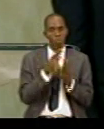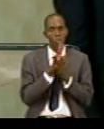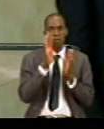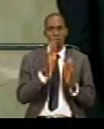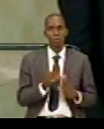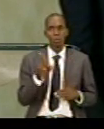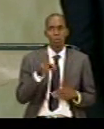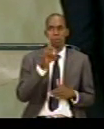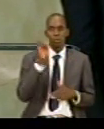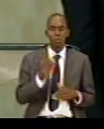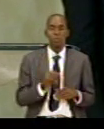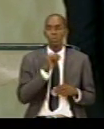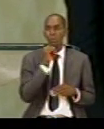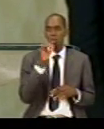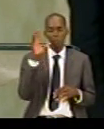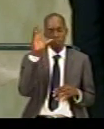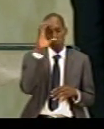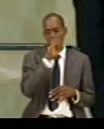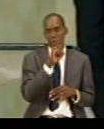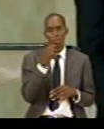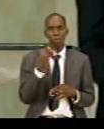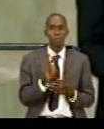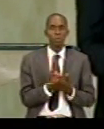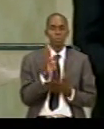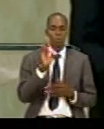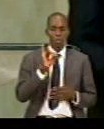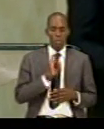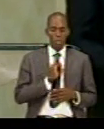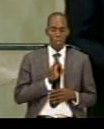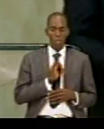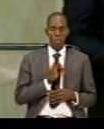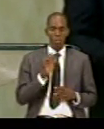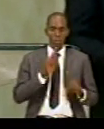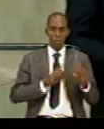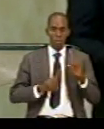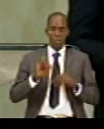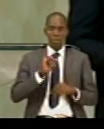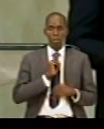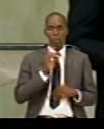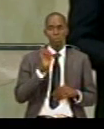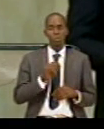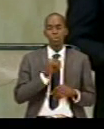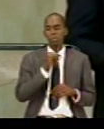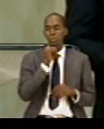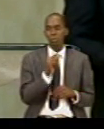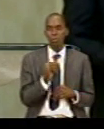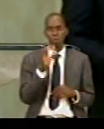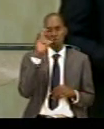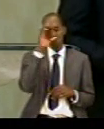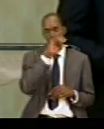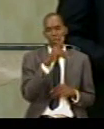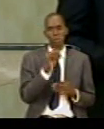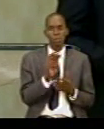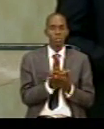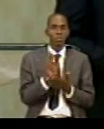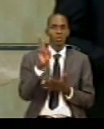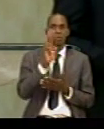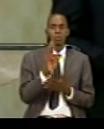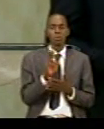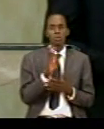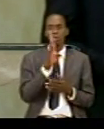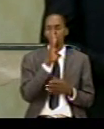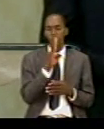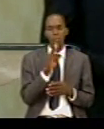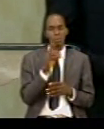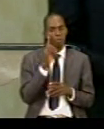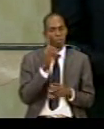the rapture. I must not miss the rapture. Brethren, be faithful to yourself. Call upon